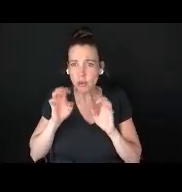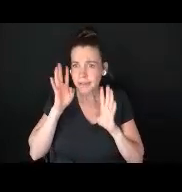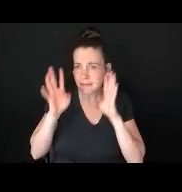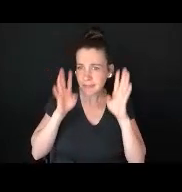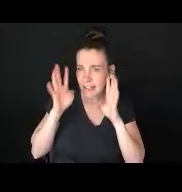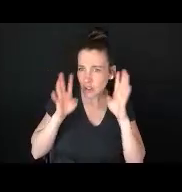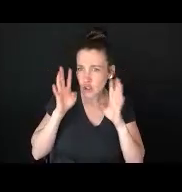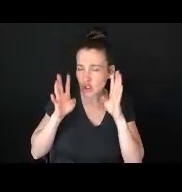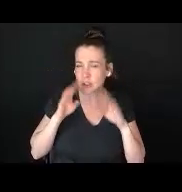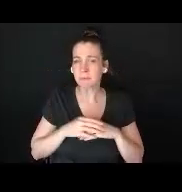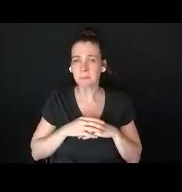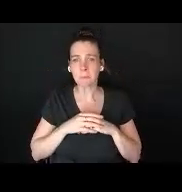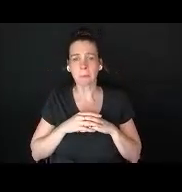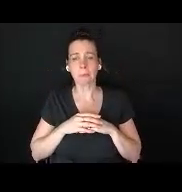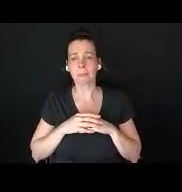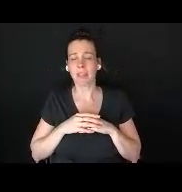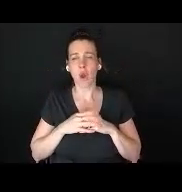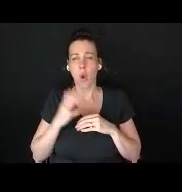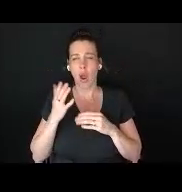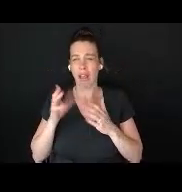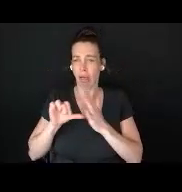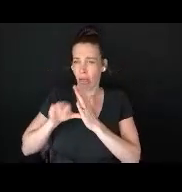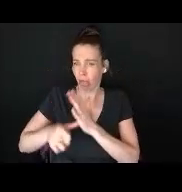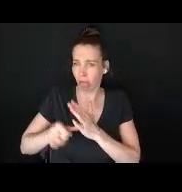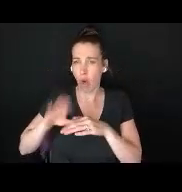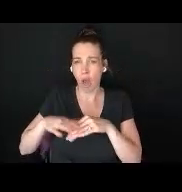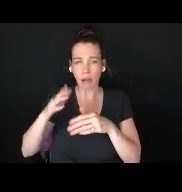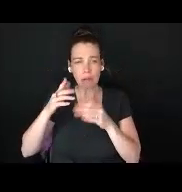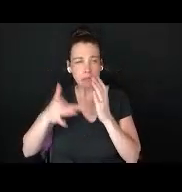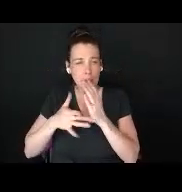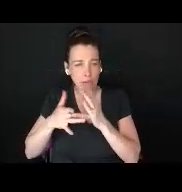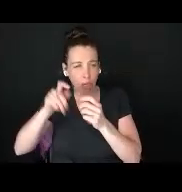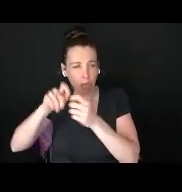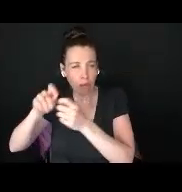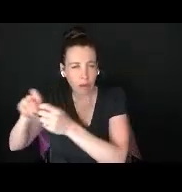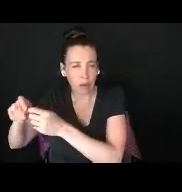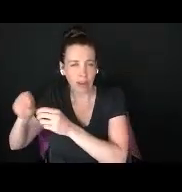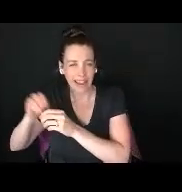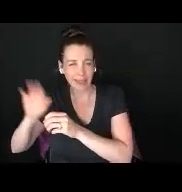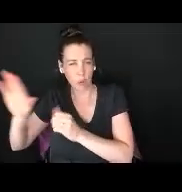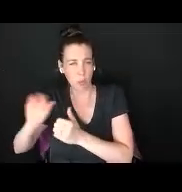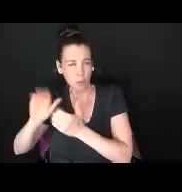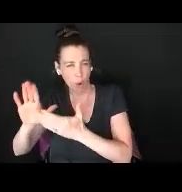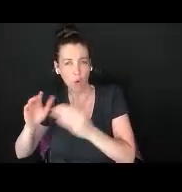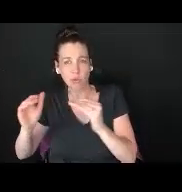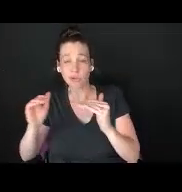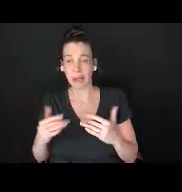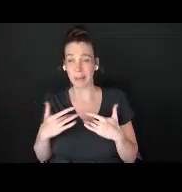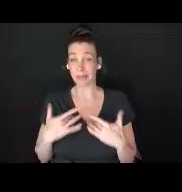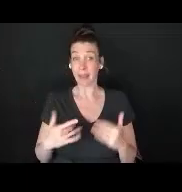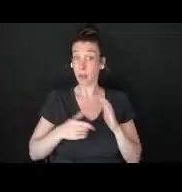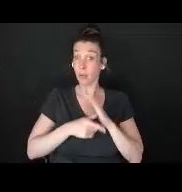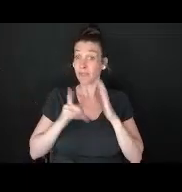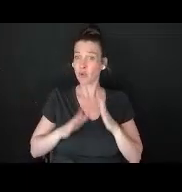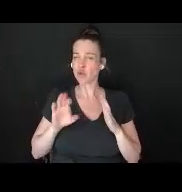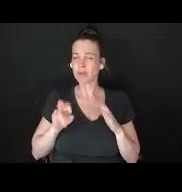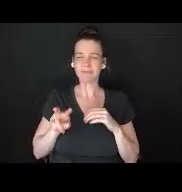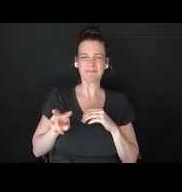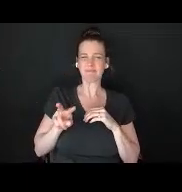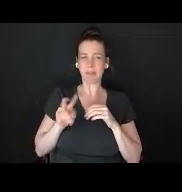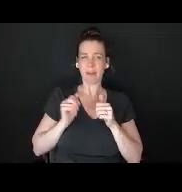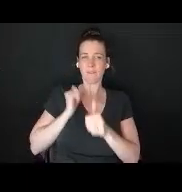review, overemphasis on the technical minutiae in the approach section, tendency for reviewers to be risk averse